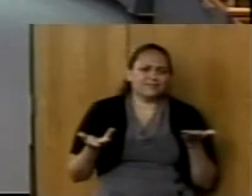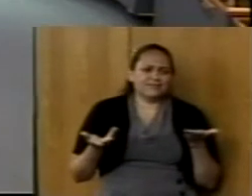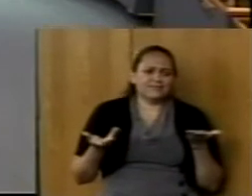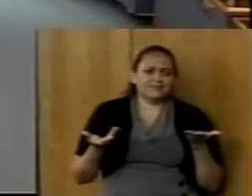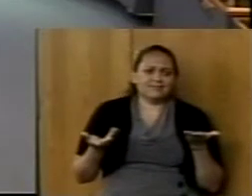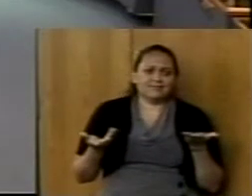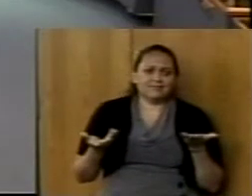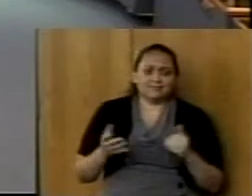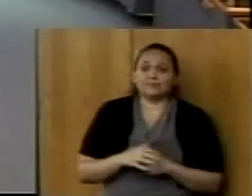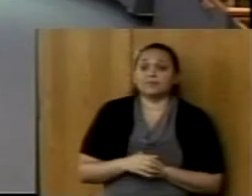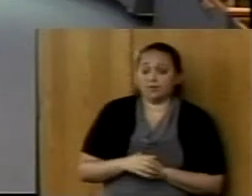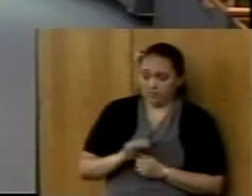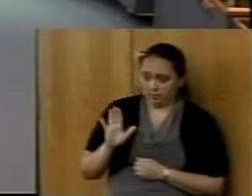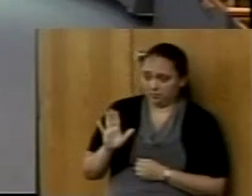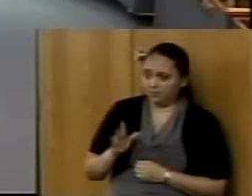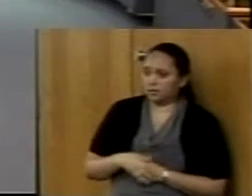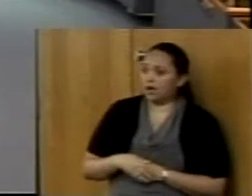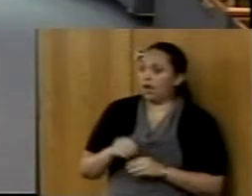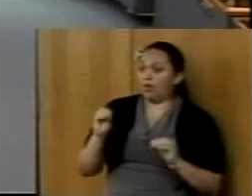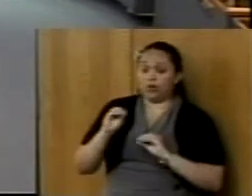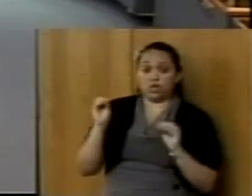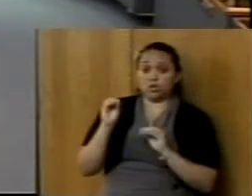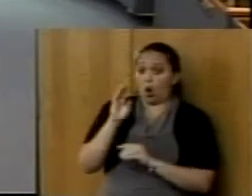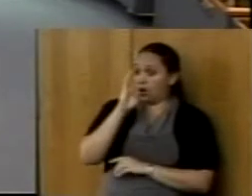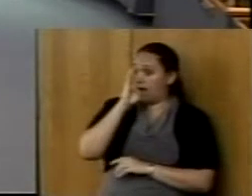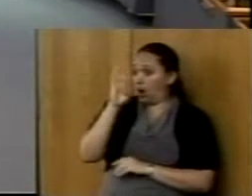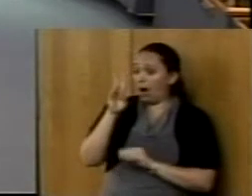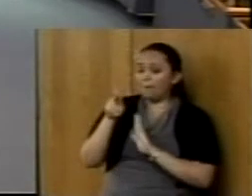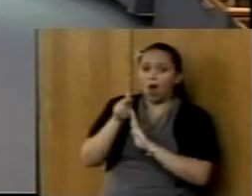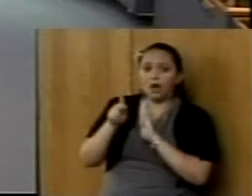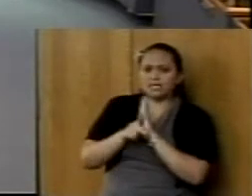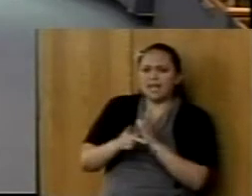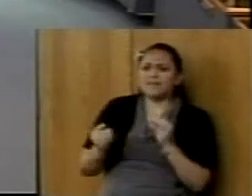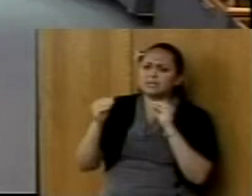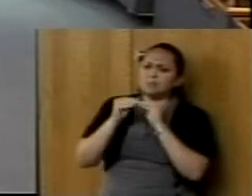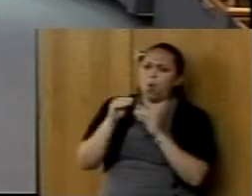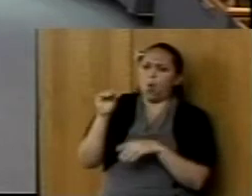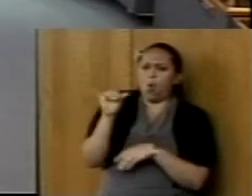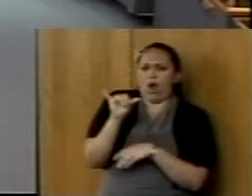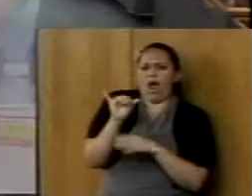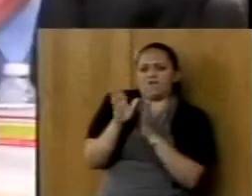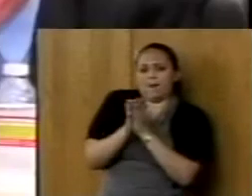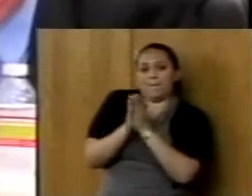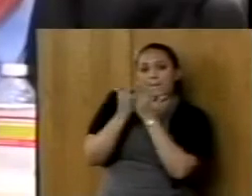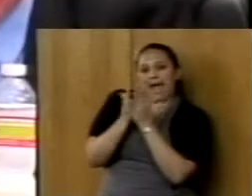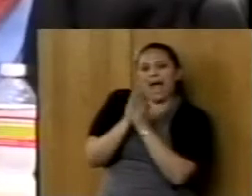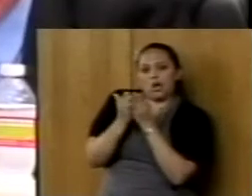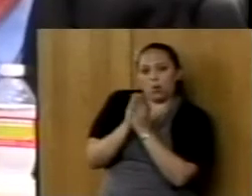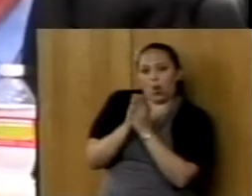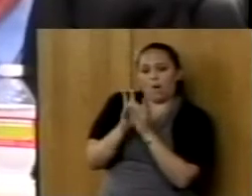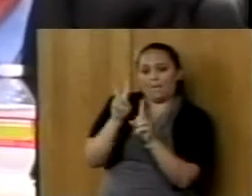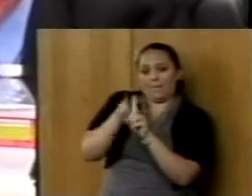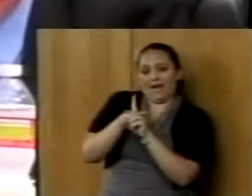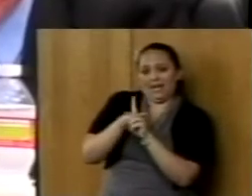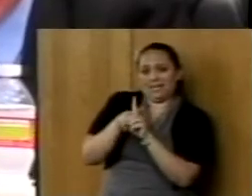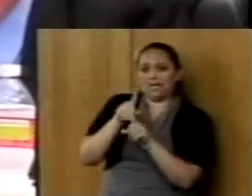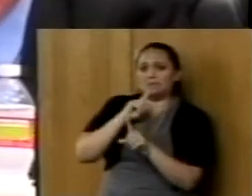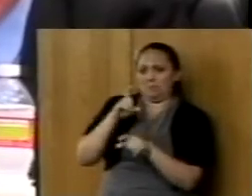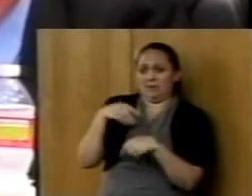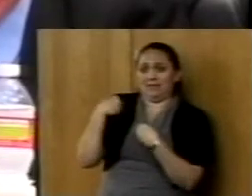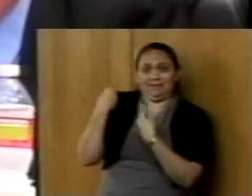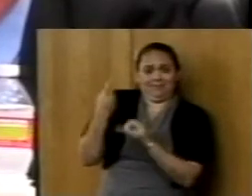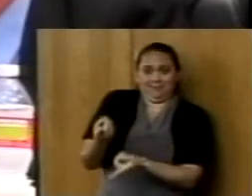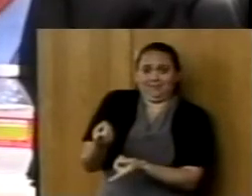Dr. Montoya? There is no direct policy. It's more of a manual based on that's been in place for a